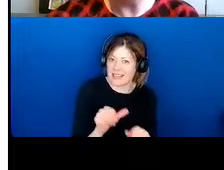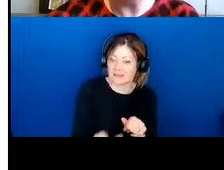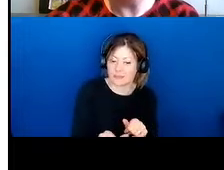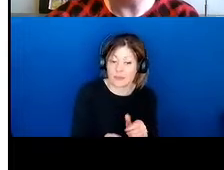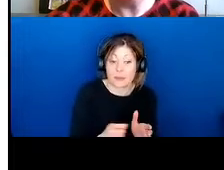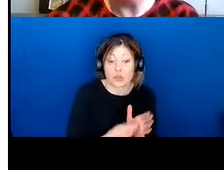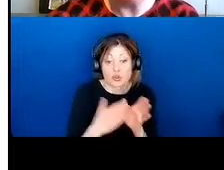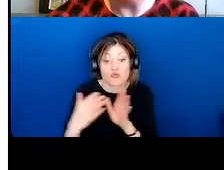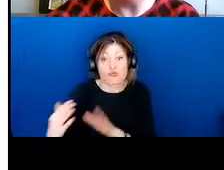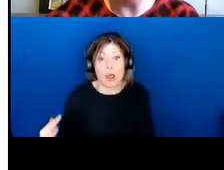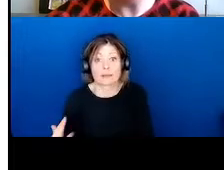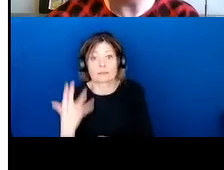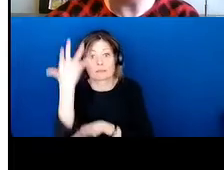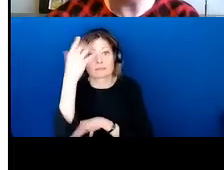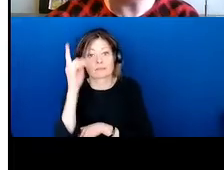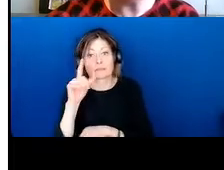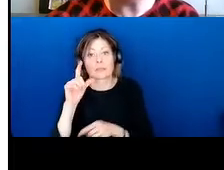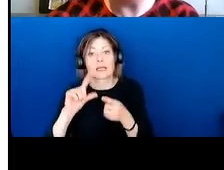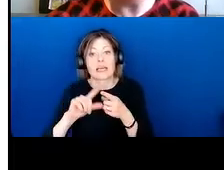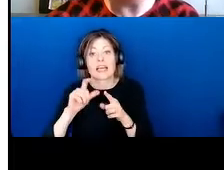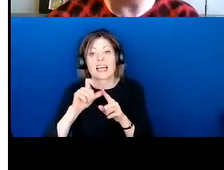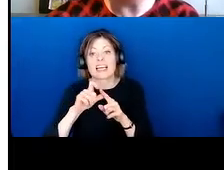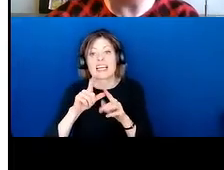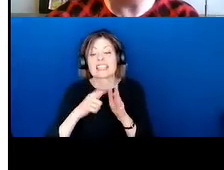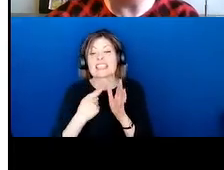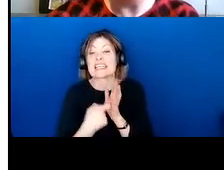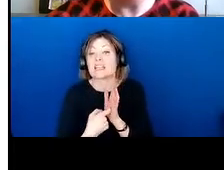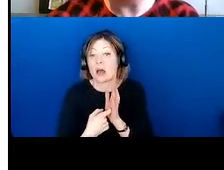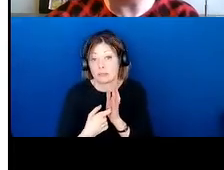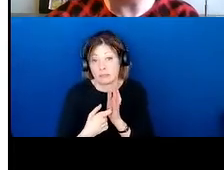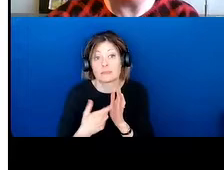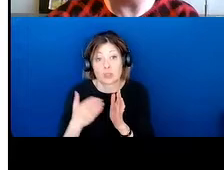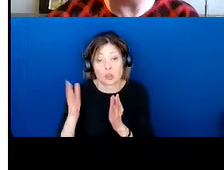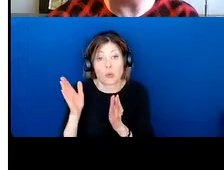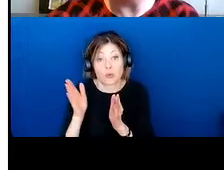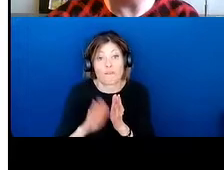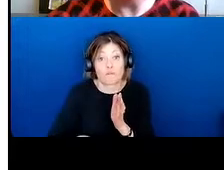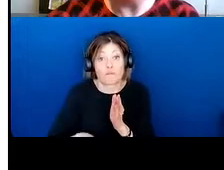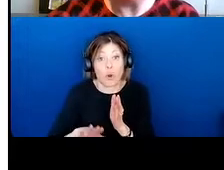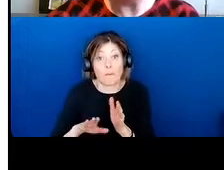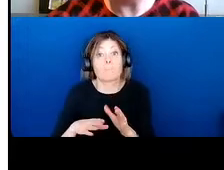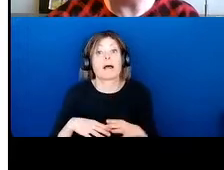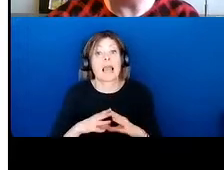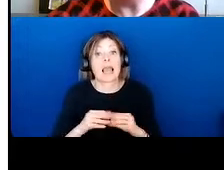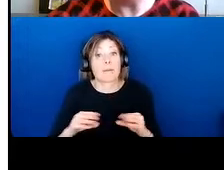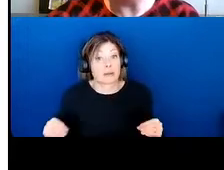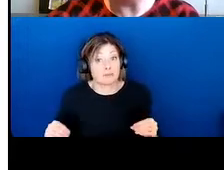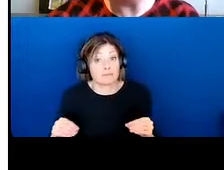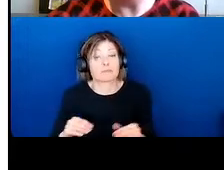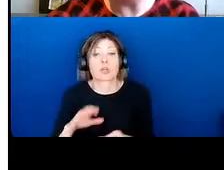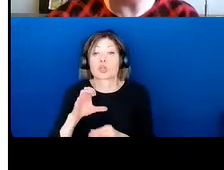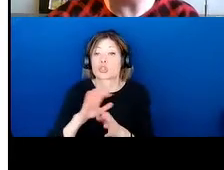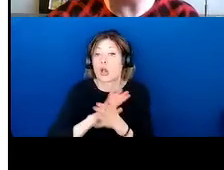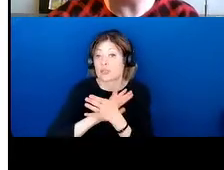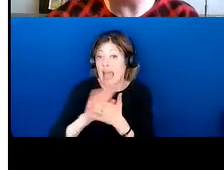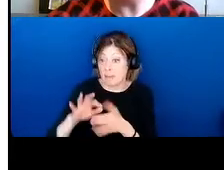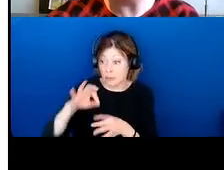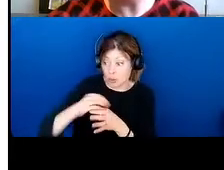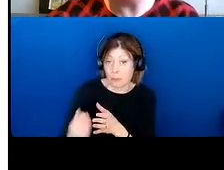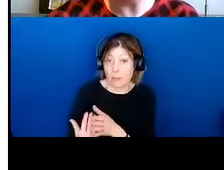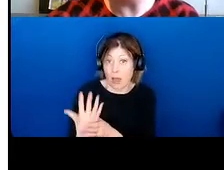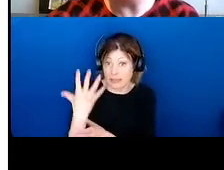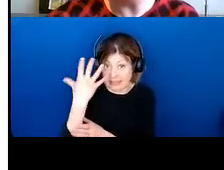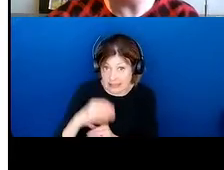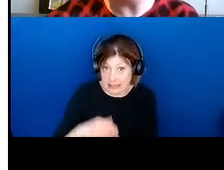Cedar, an original cedar of Lebanon, planted by Hamilton, and the largest